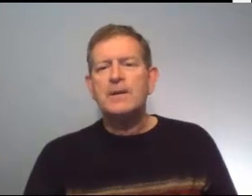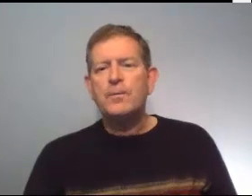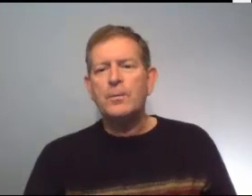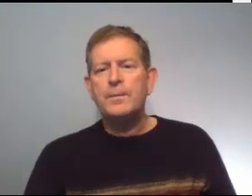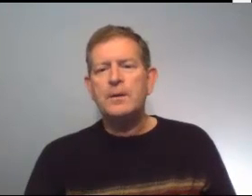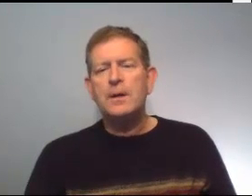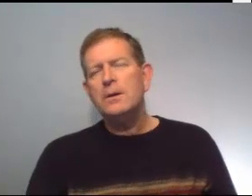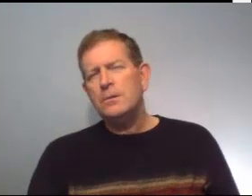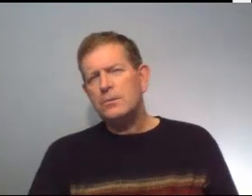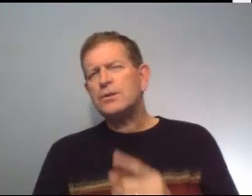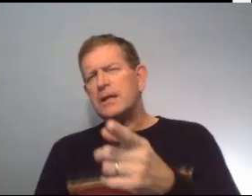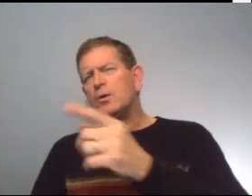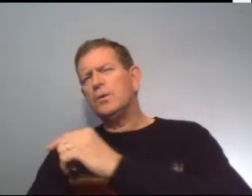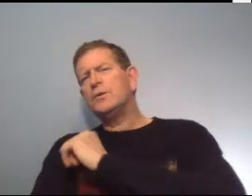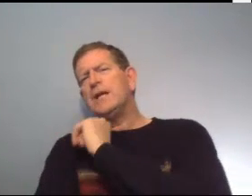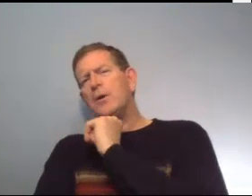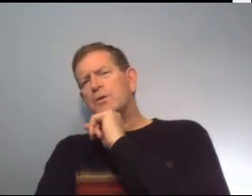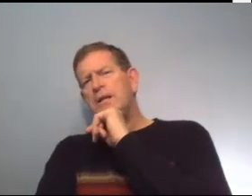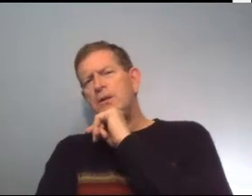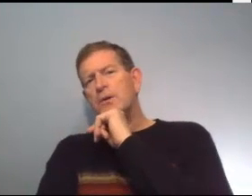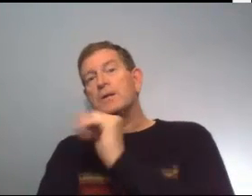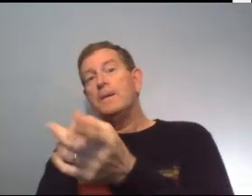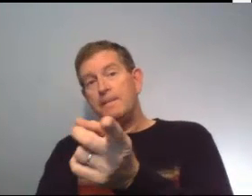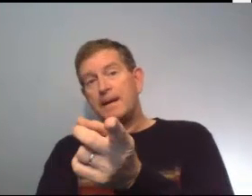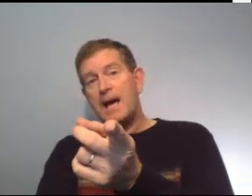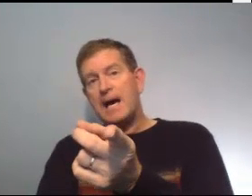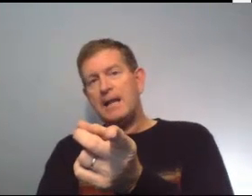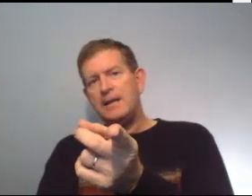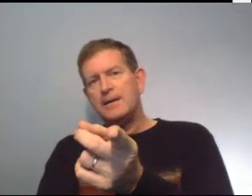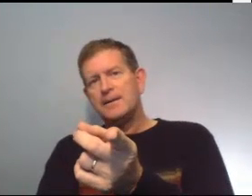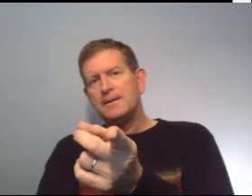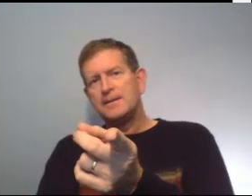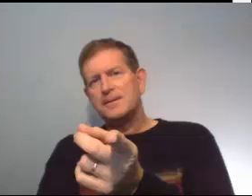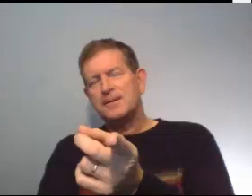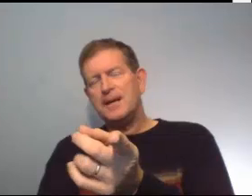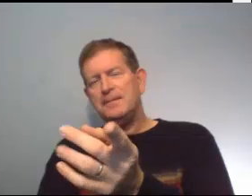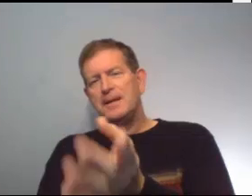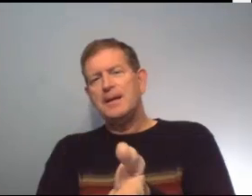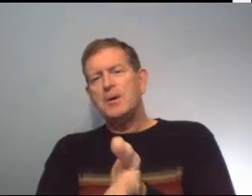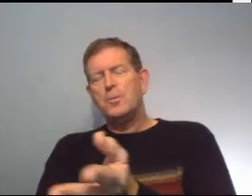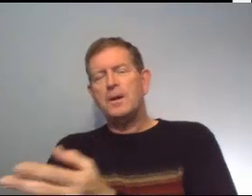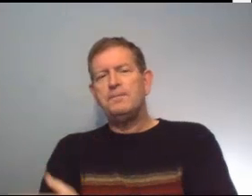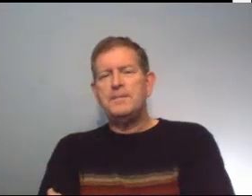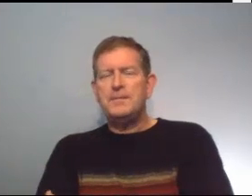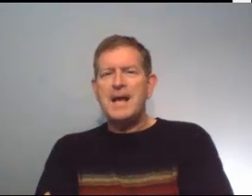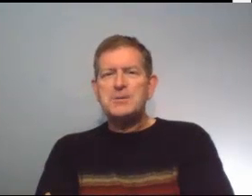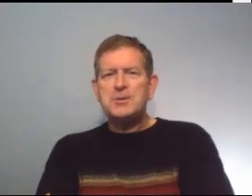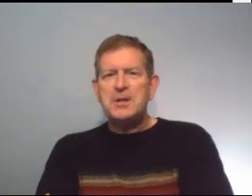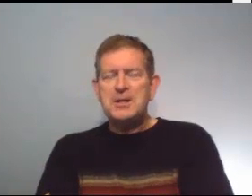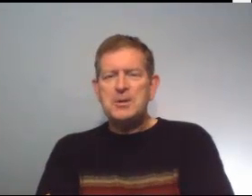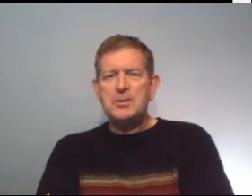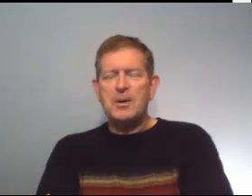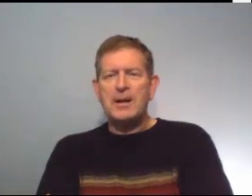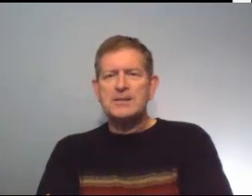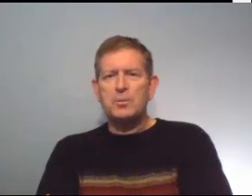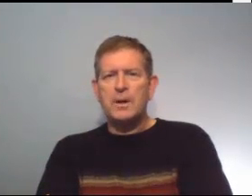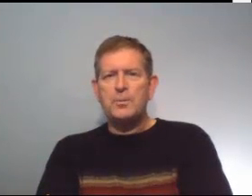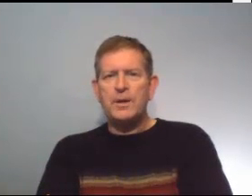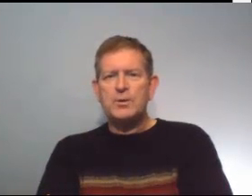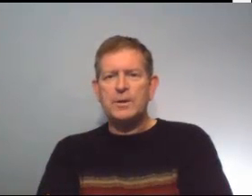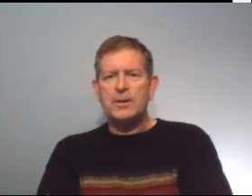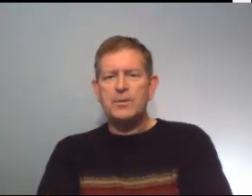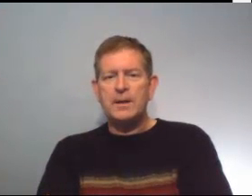the second form would be, usted conoce a los niños, ¿verdad? Okay. Well, that's what you need to do throughout